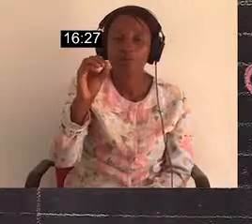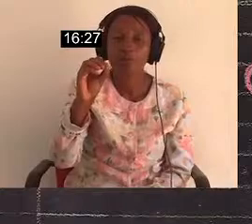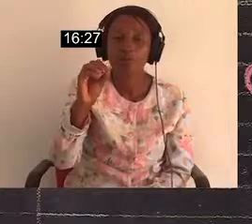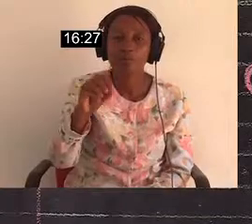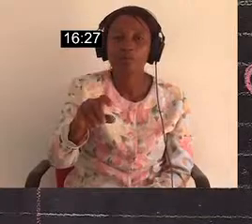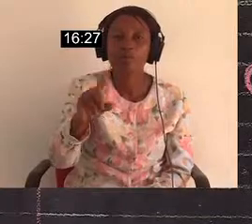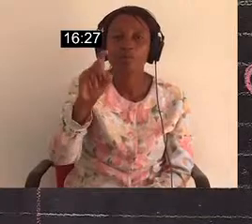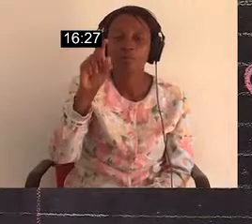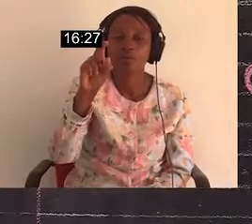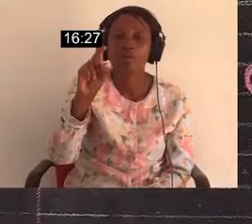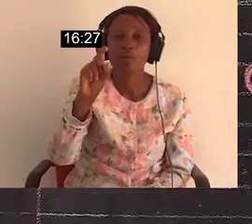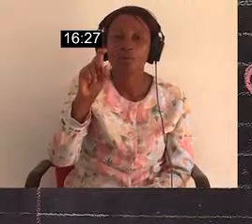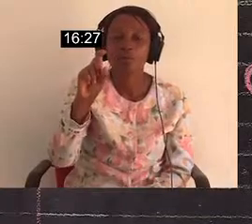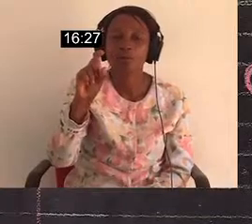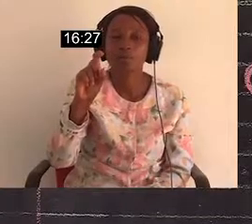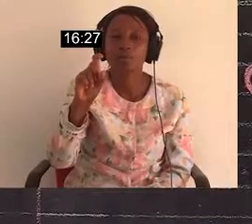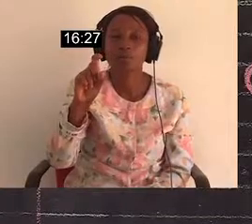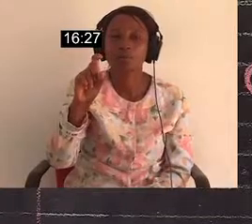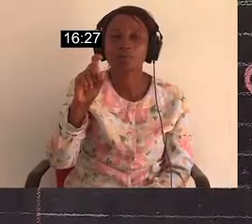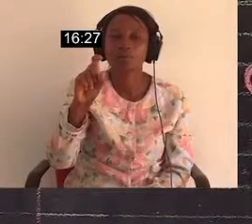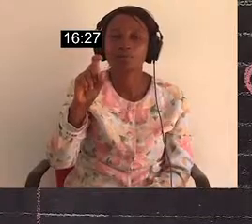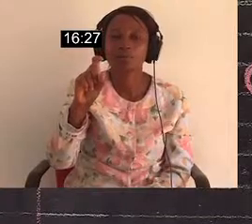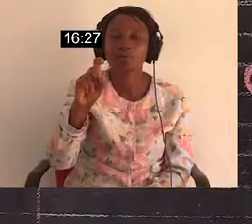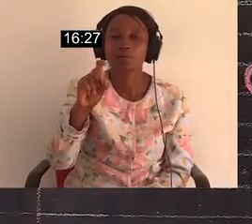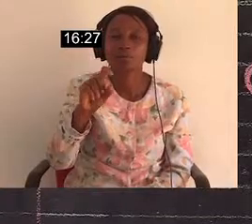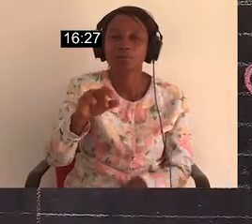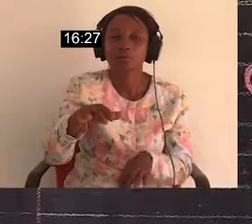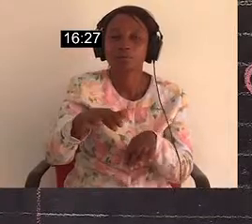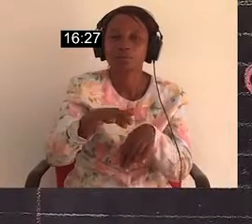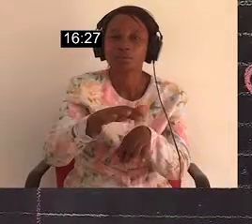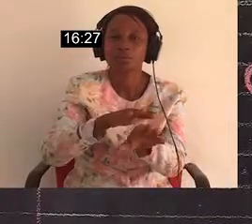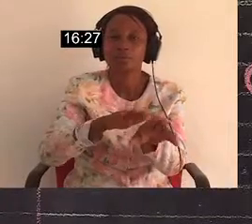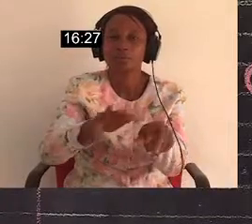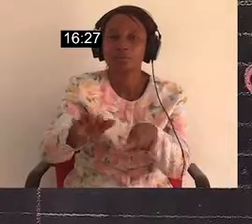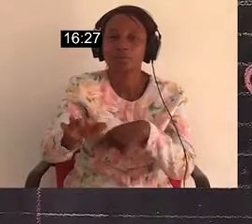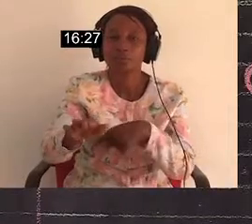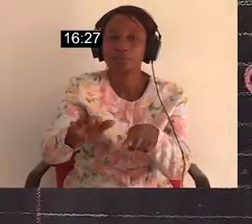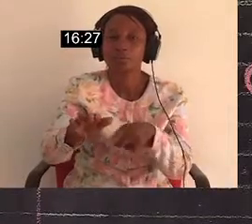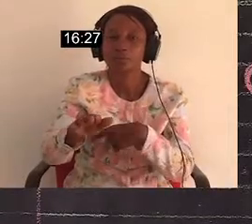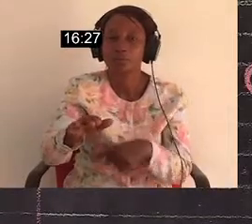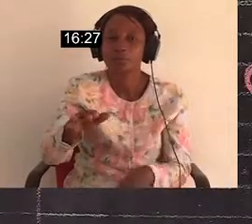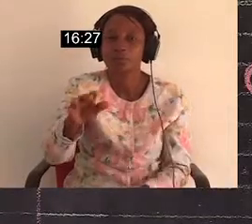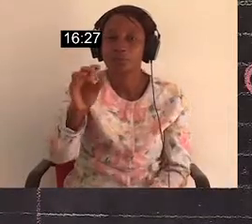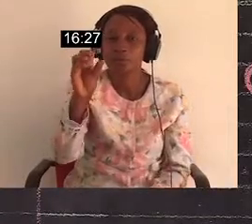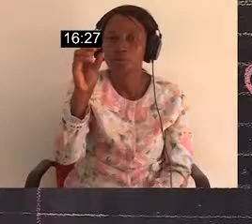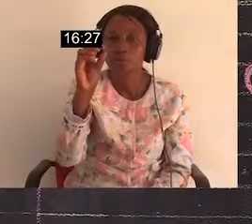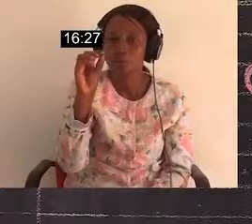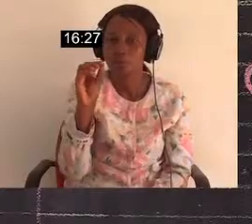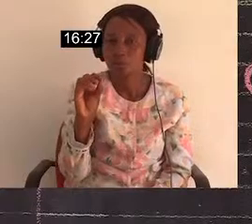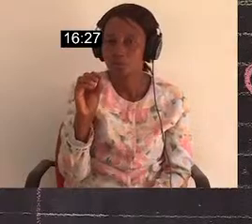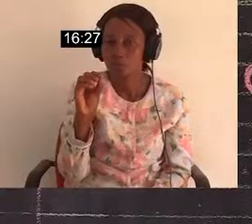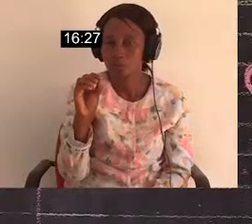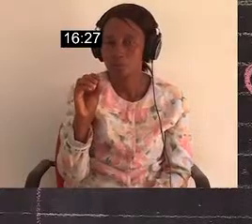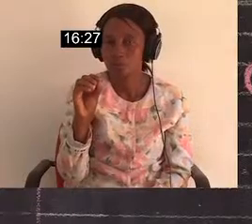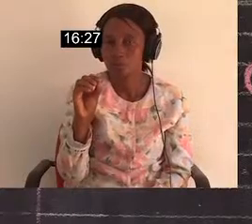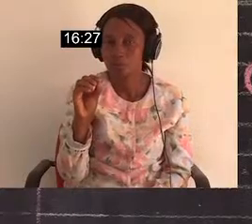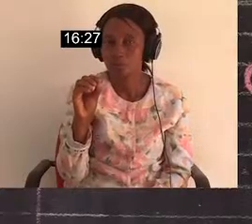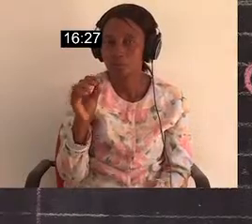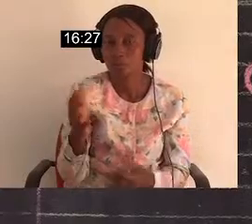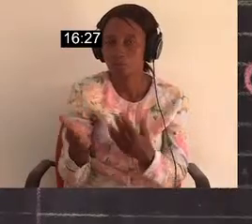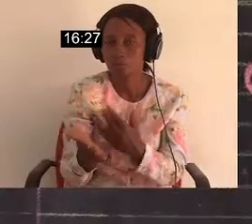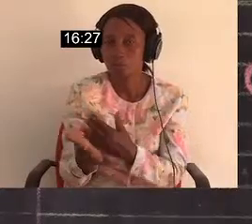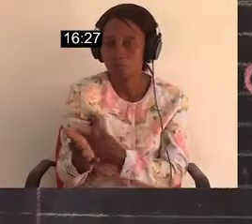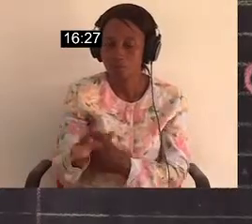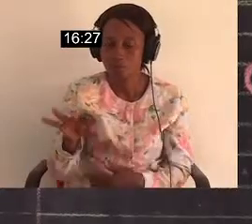sound is on the line or a dot under it before we have it on the